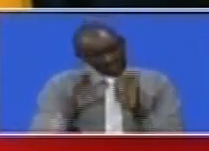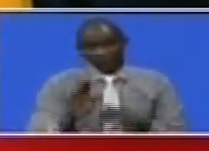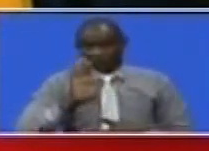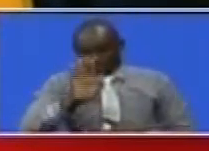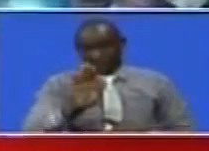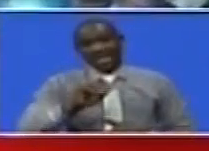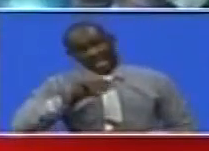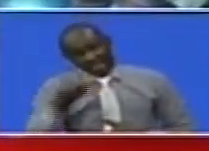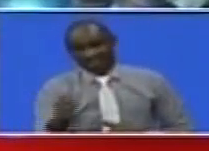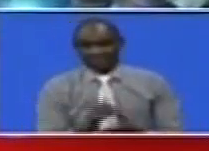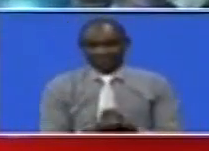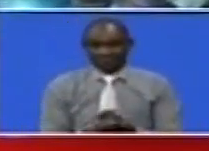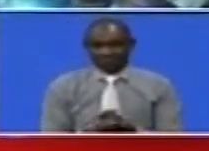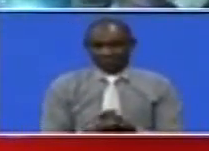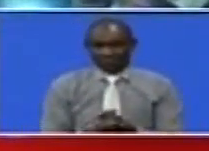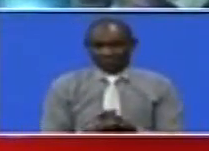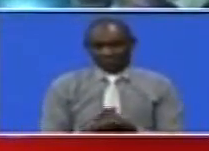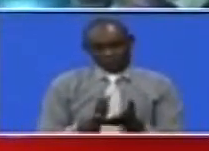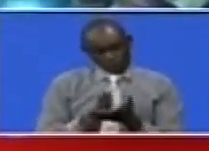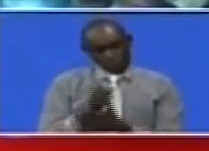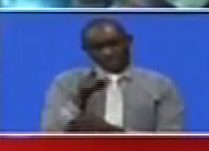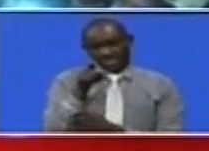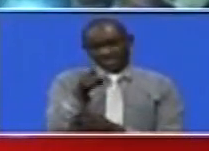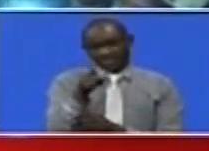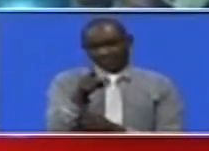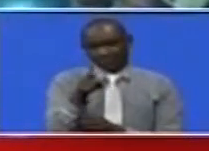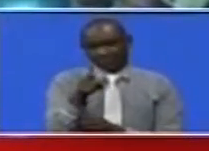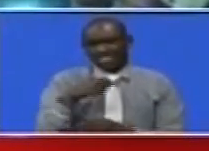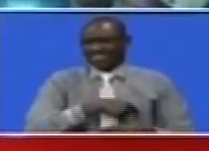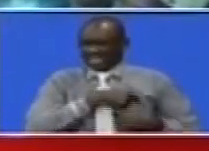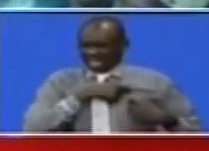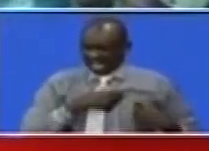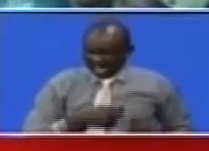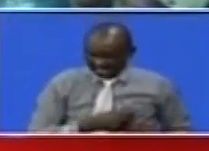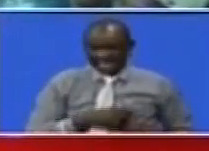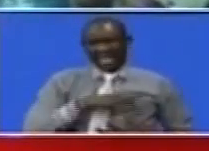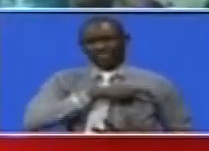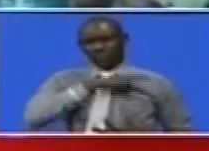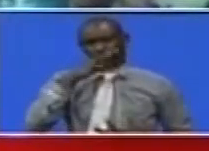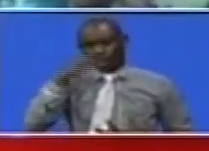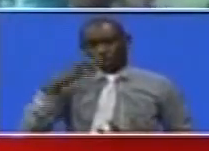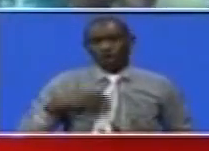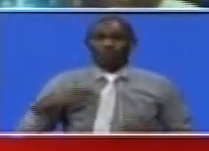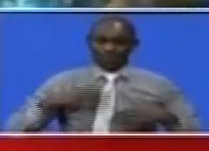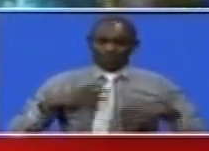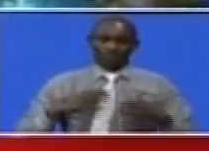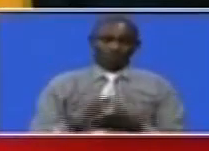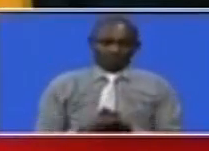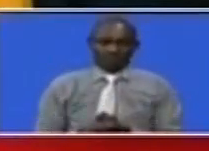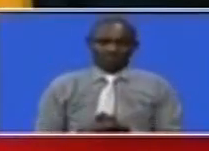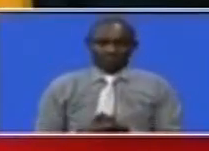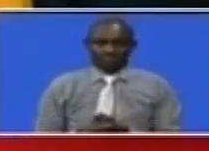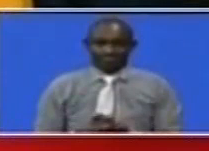elders, values which are the very heart and soul of a people.